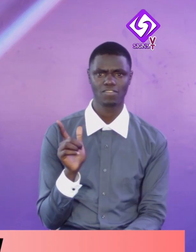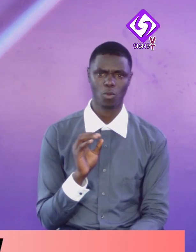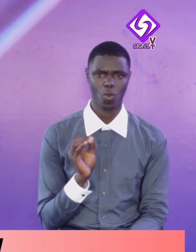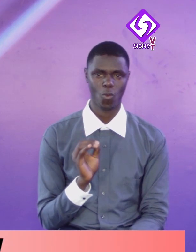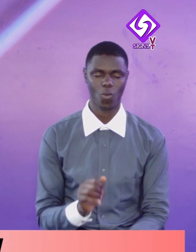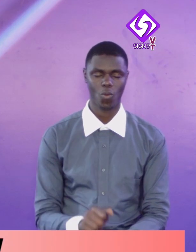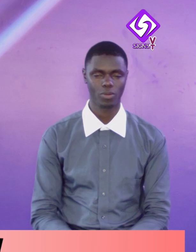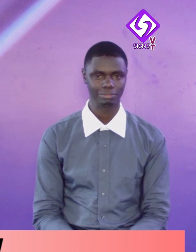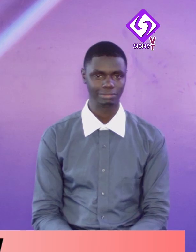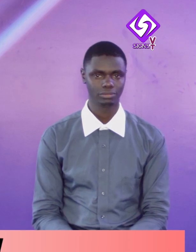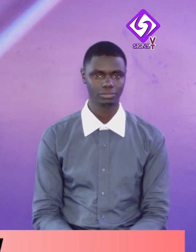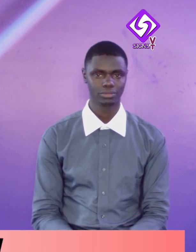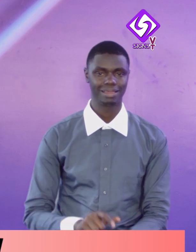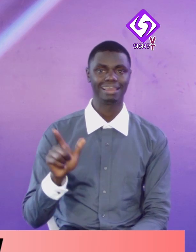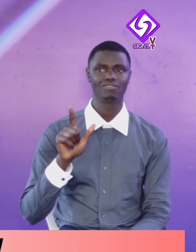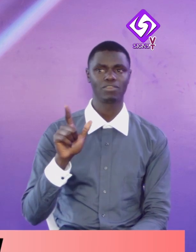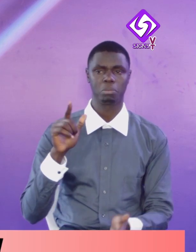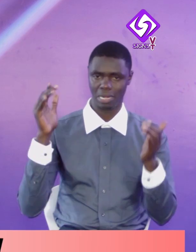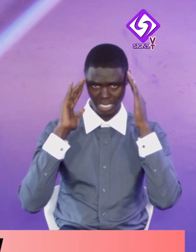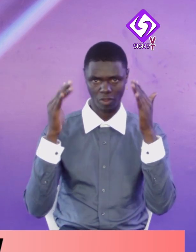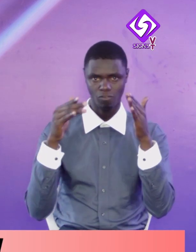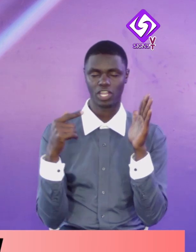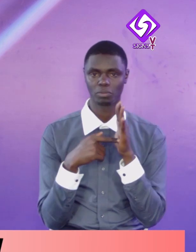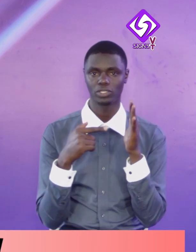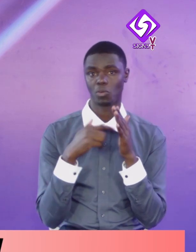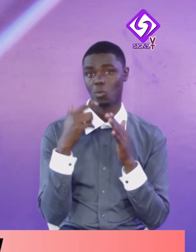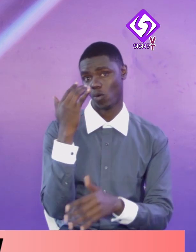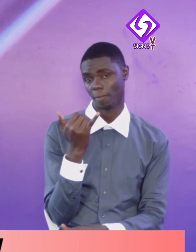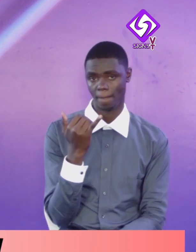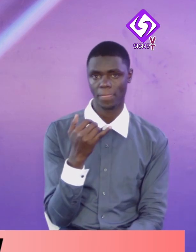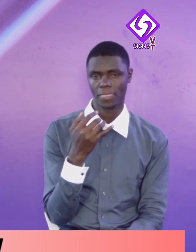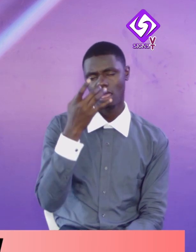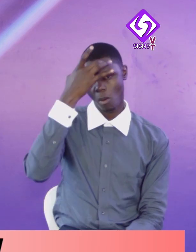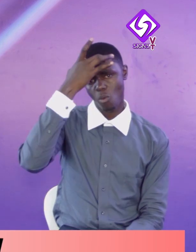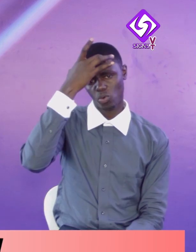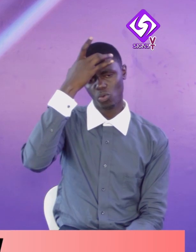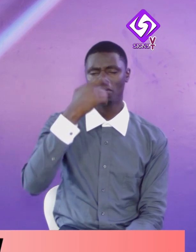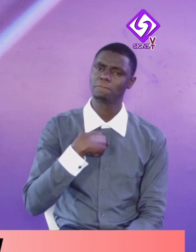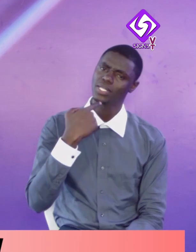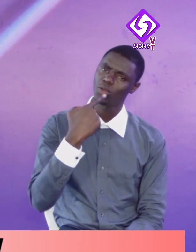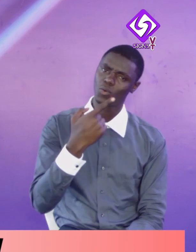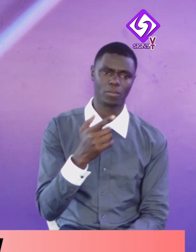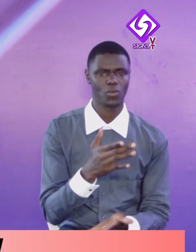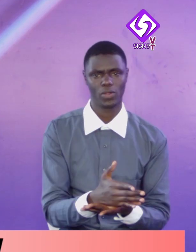because Liverpool is our focus point. Because Mololo, I will tell you the